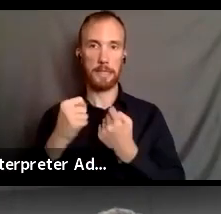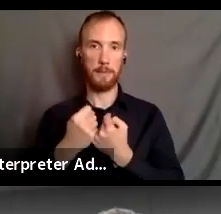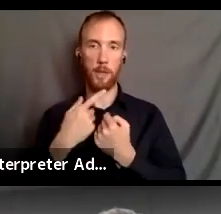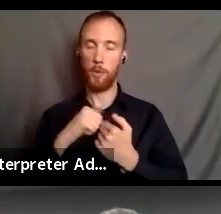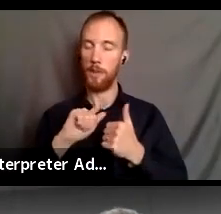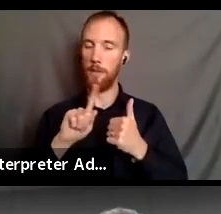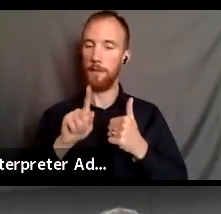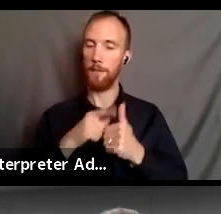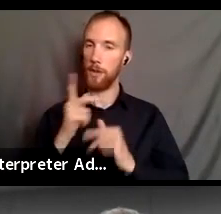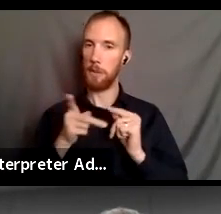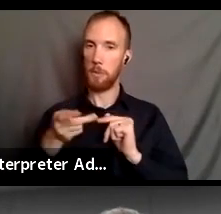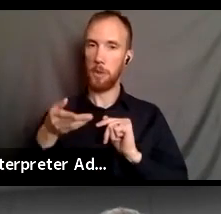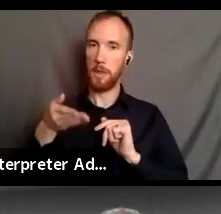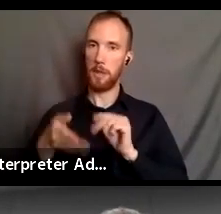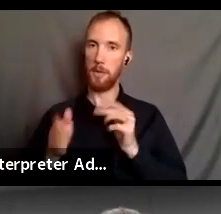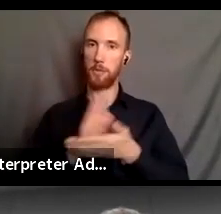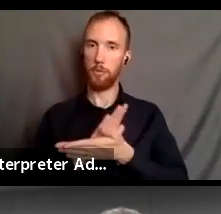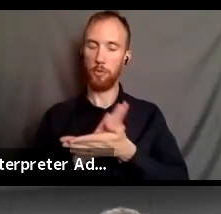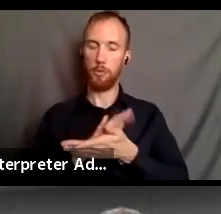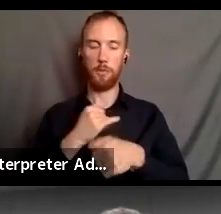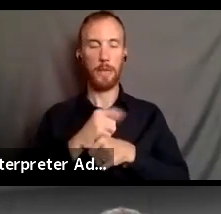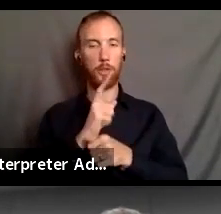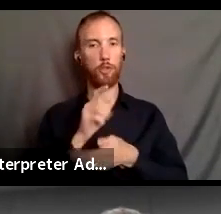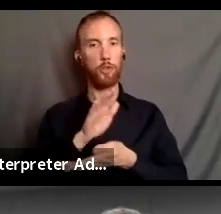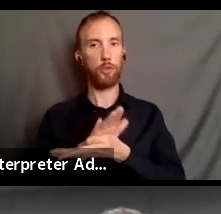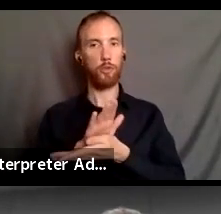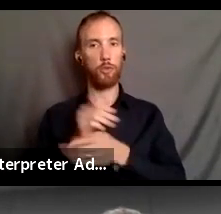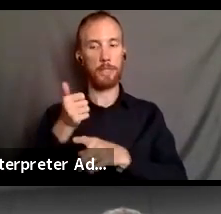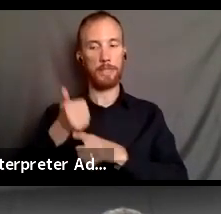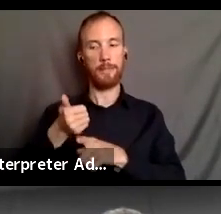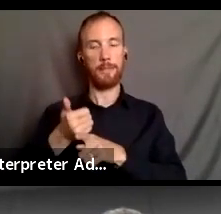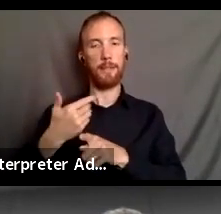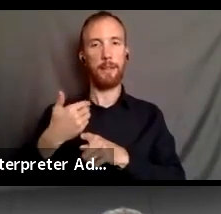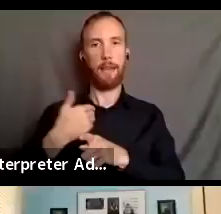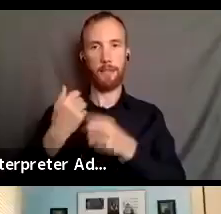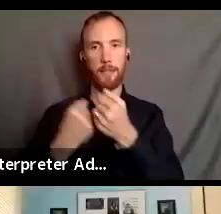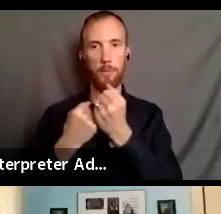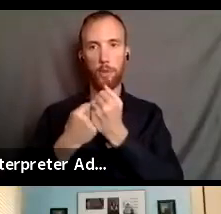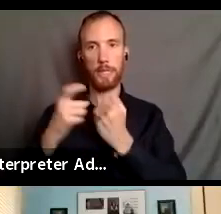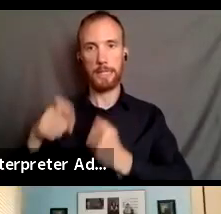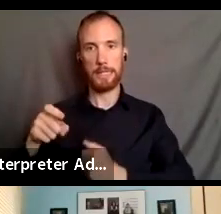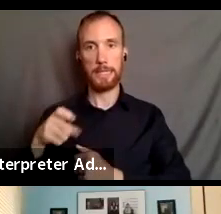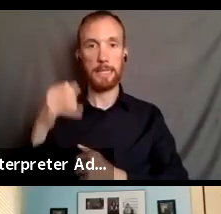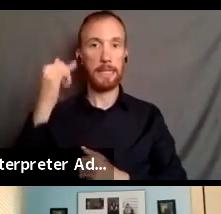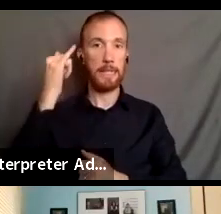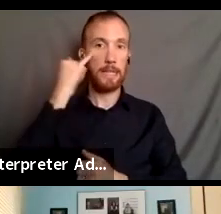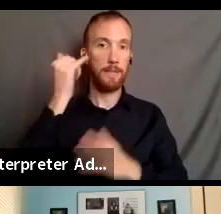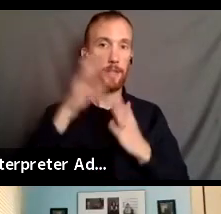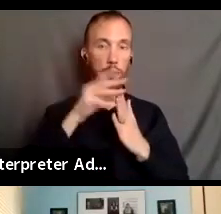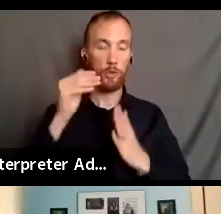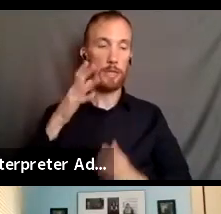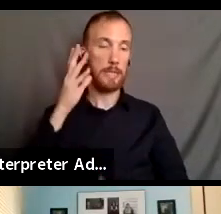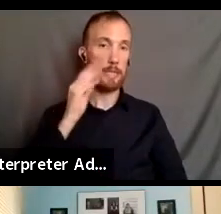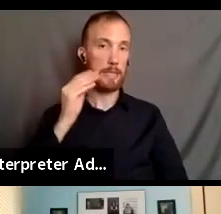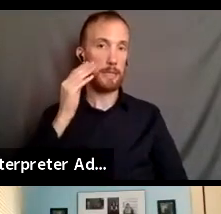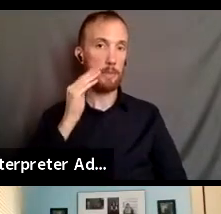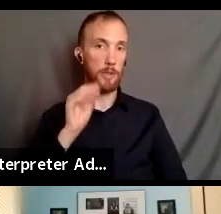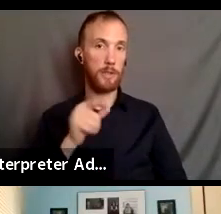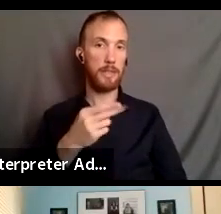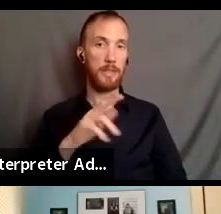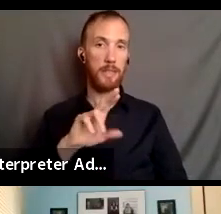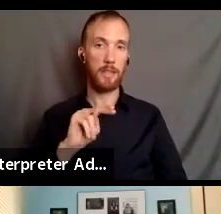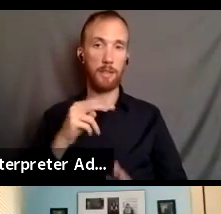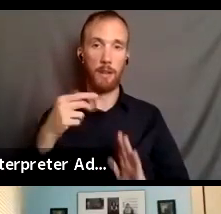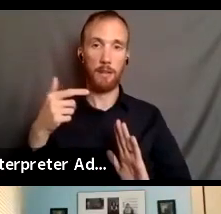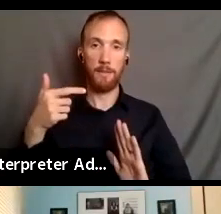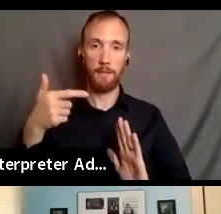the school has supports they need if there is an incident where a student's a victim of gun violence or you know worse